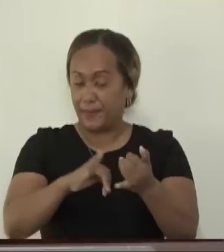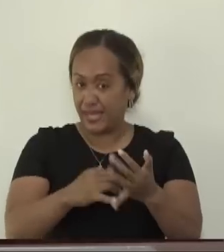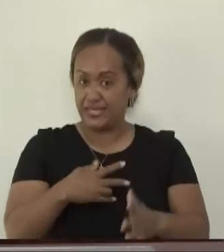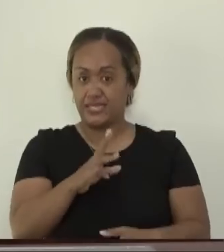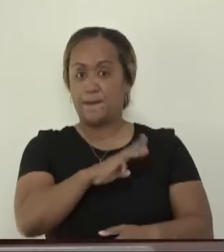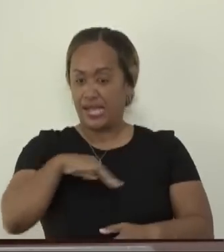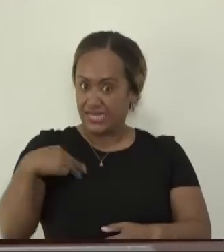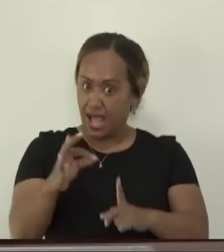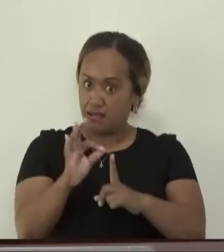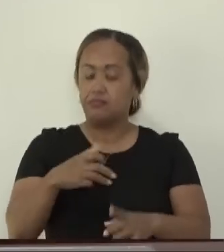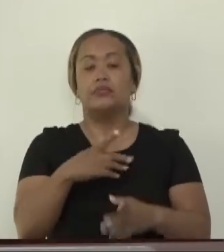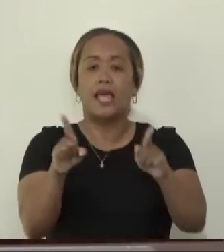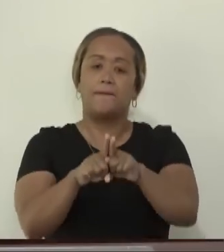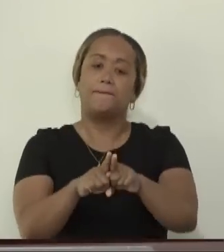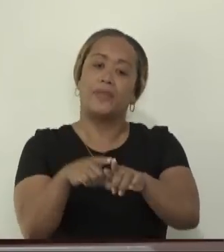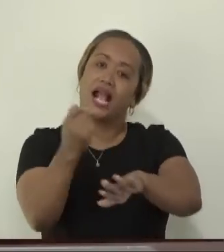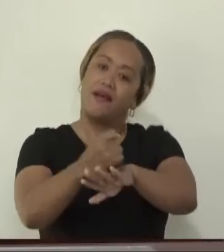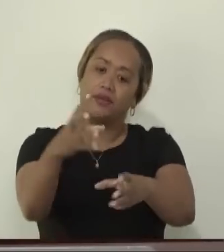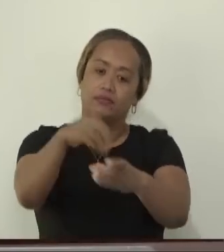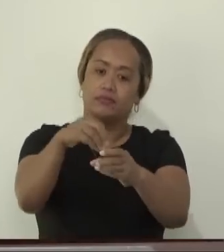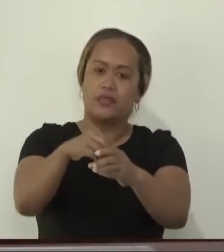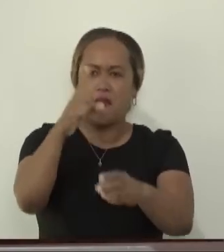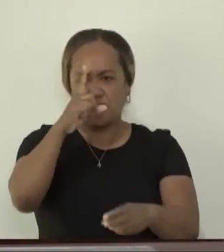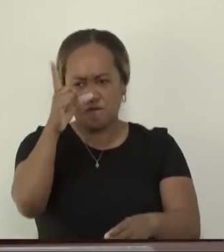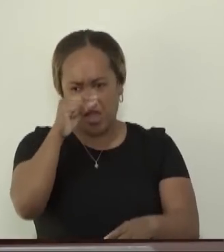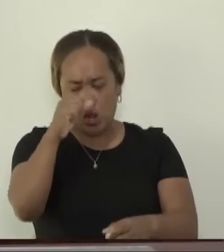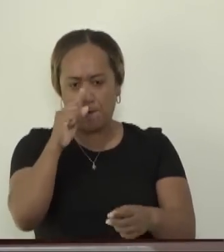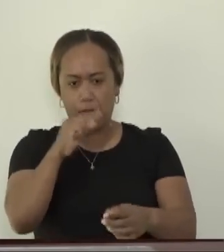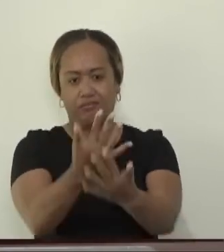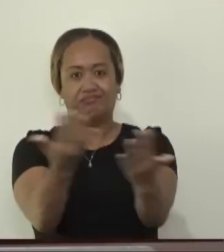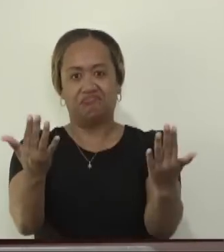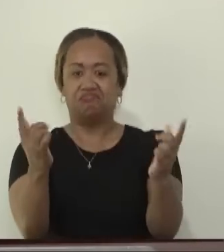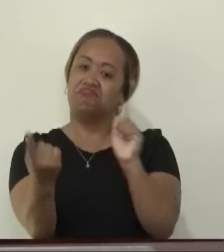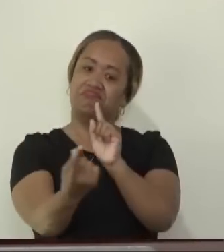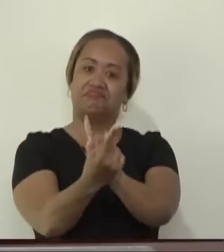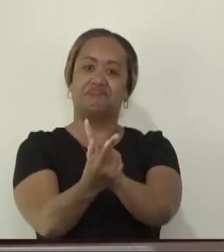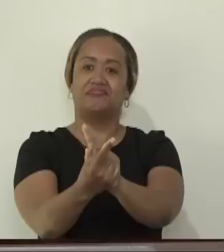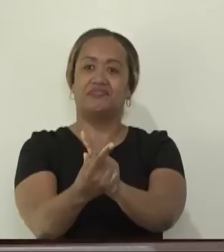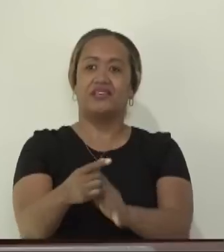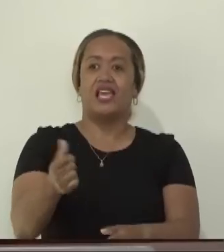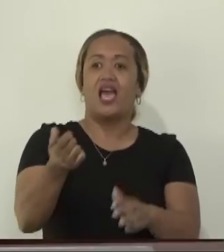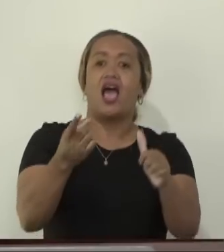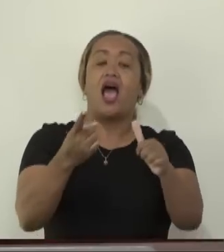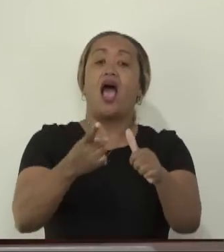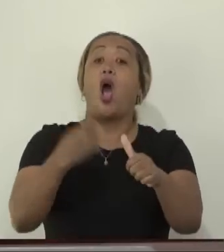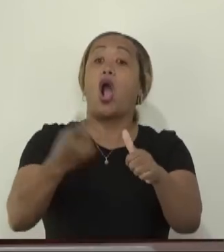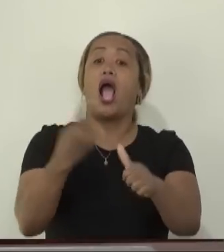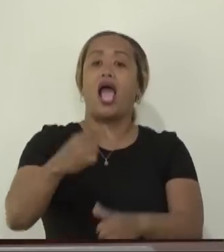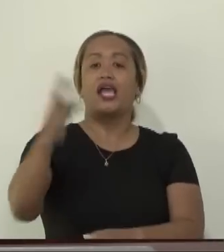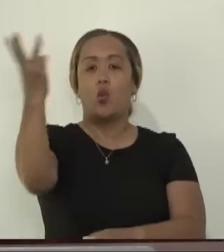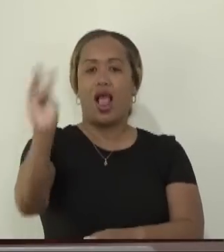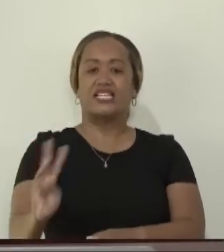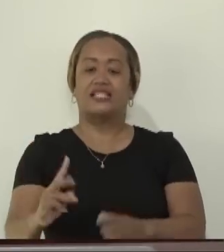dignitaries, as well as the Fijian diaspora in Auckland and in Wellington. Through the Nduavata